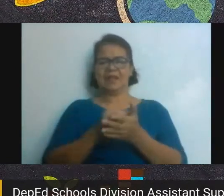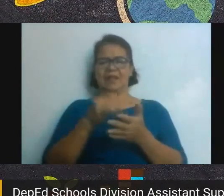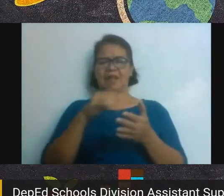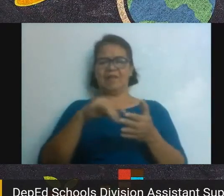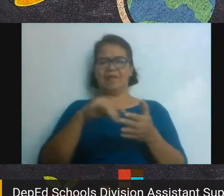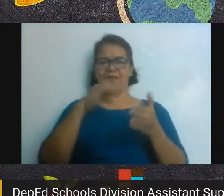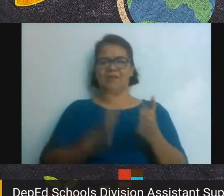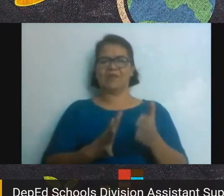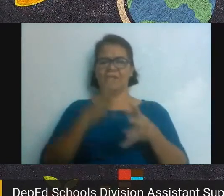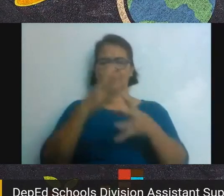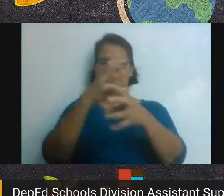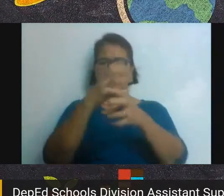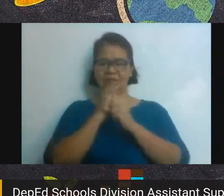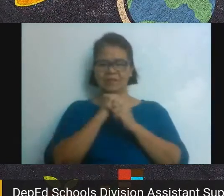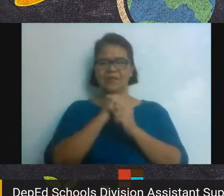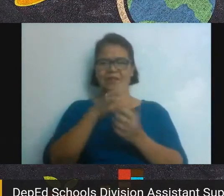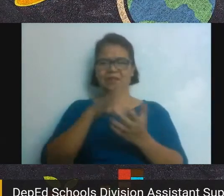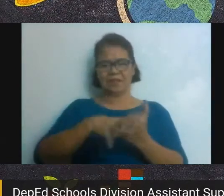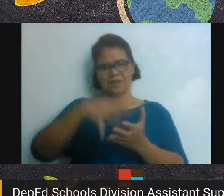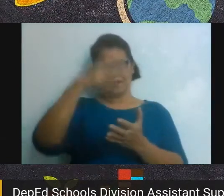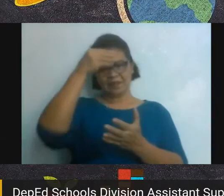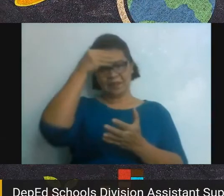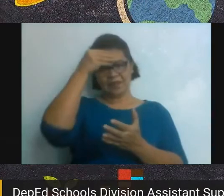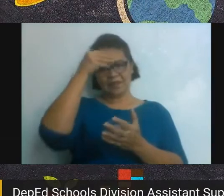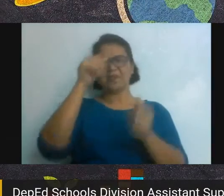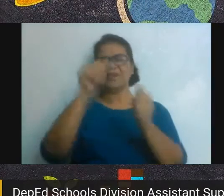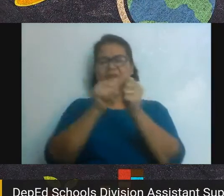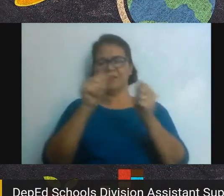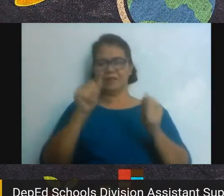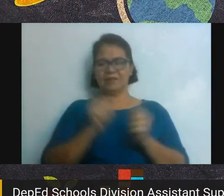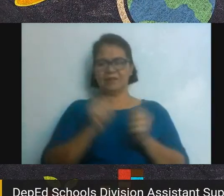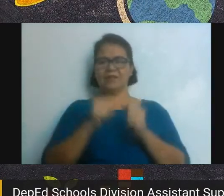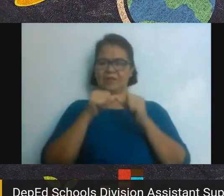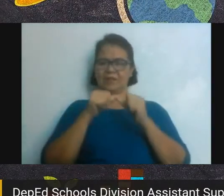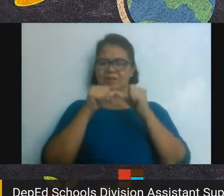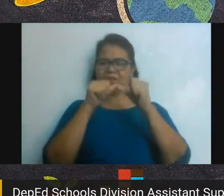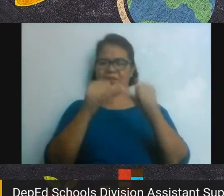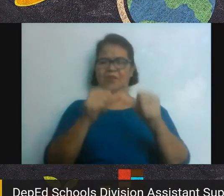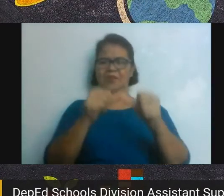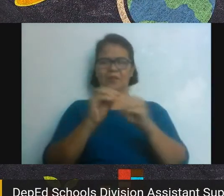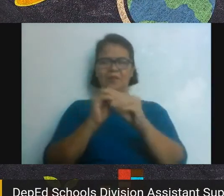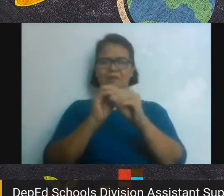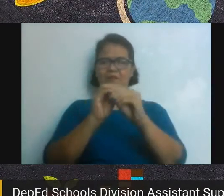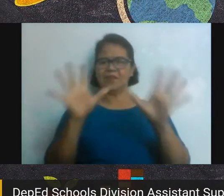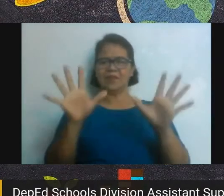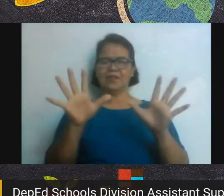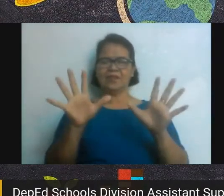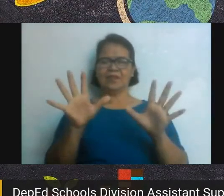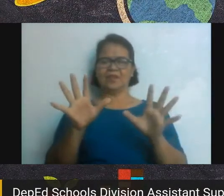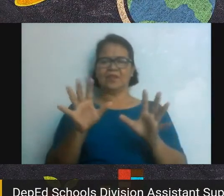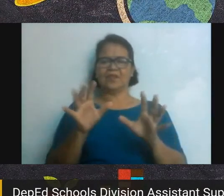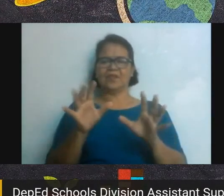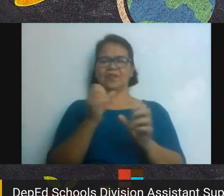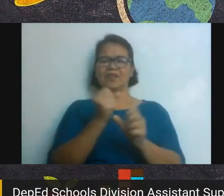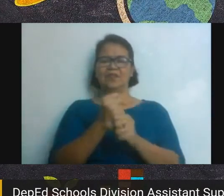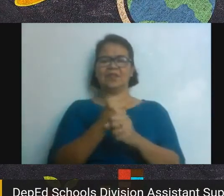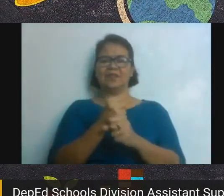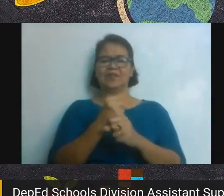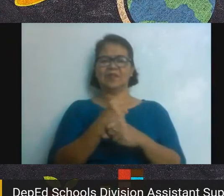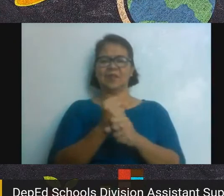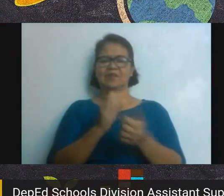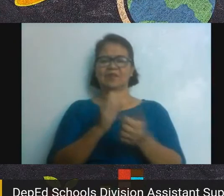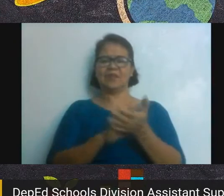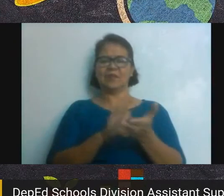literacy. He also pushes for transparency, ethics, and accountability in school